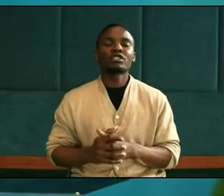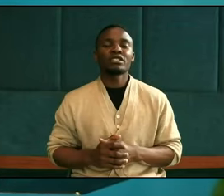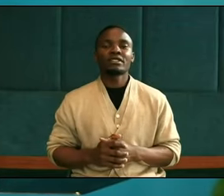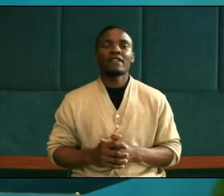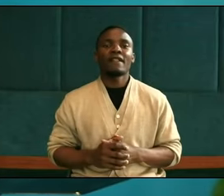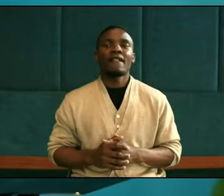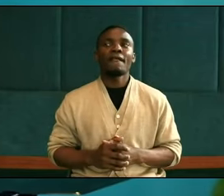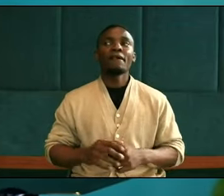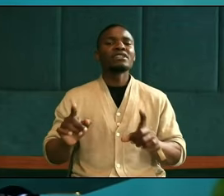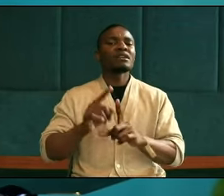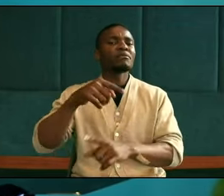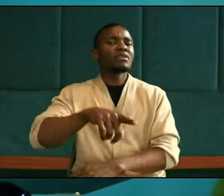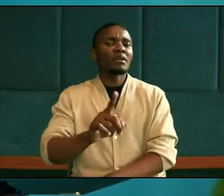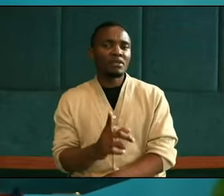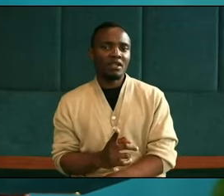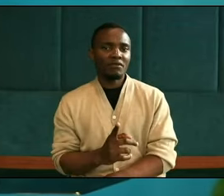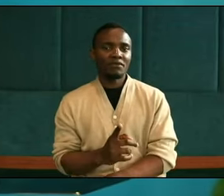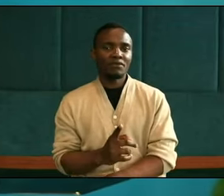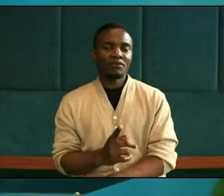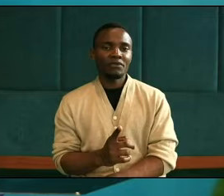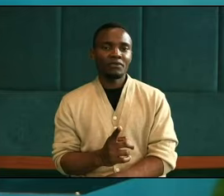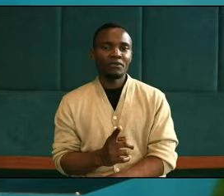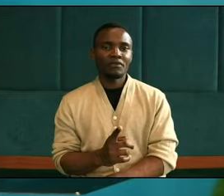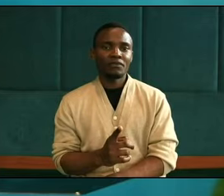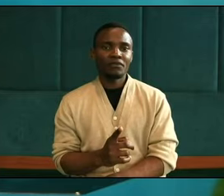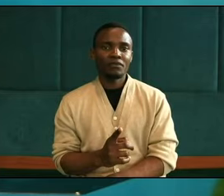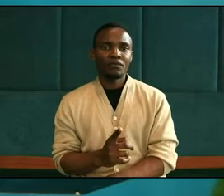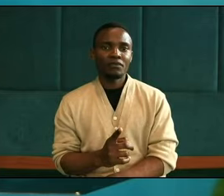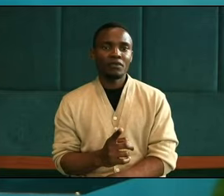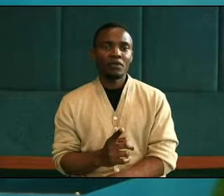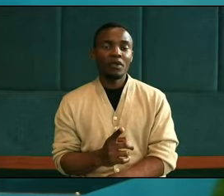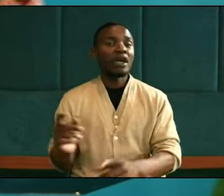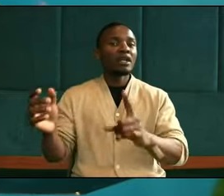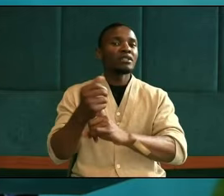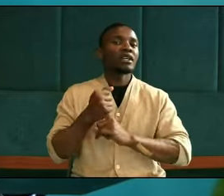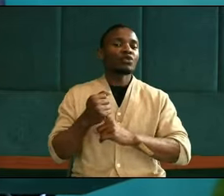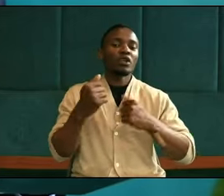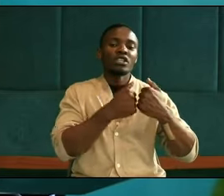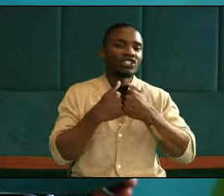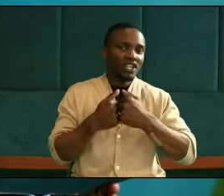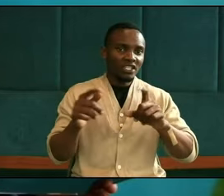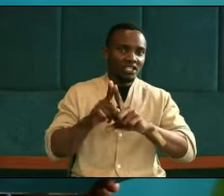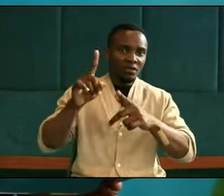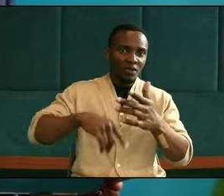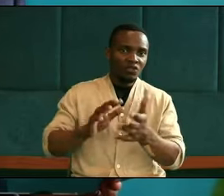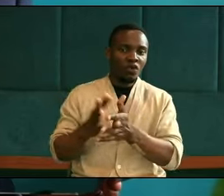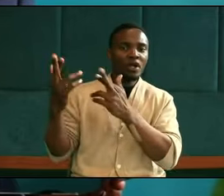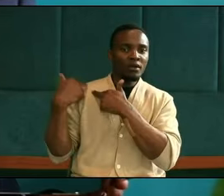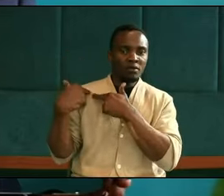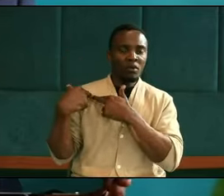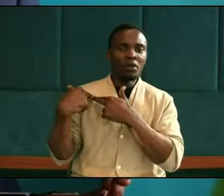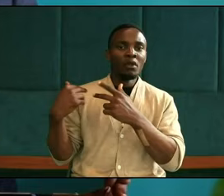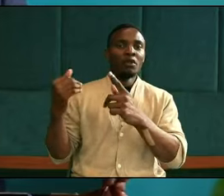stones. Challenges to them become the impetus that catapults them to great heights of